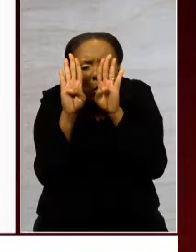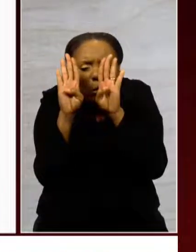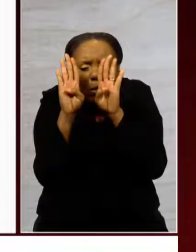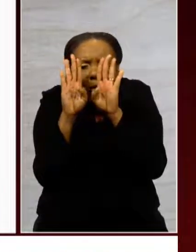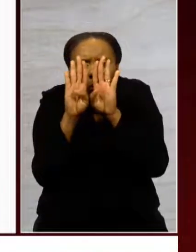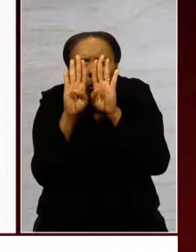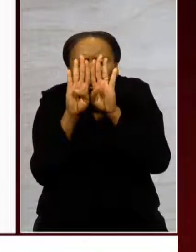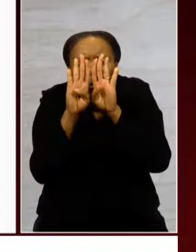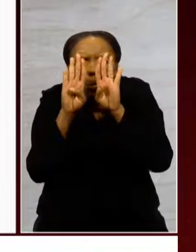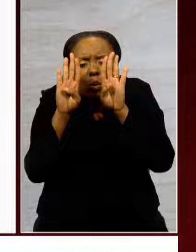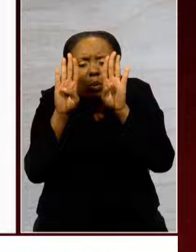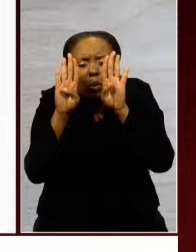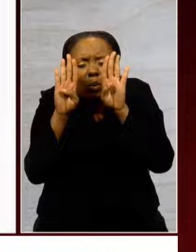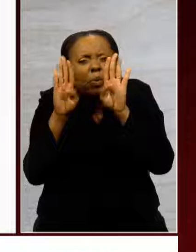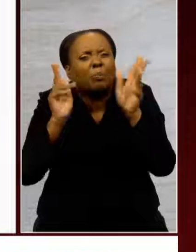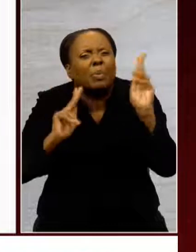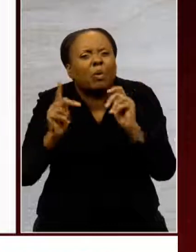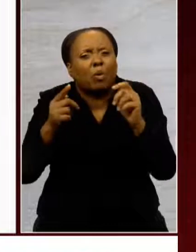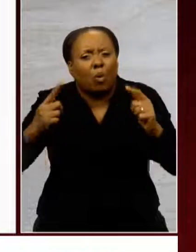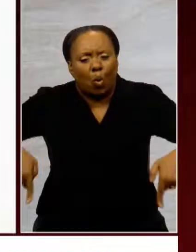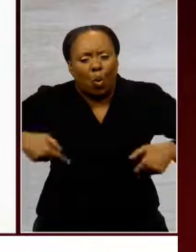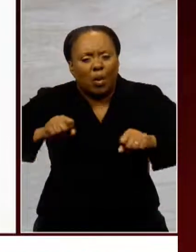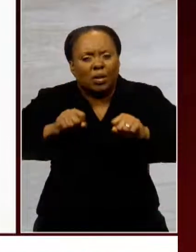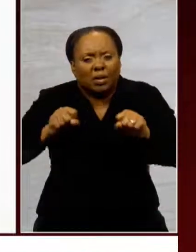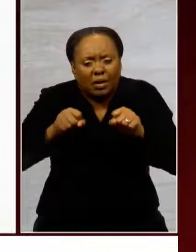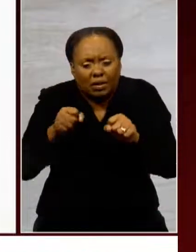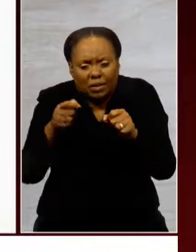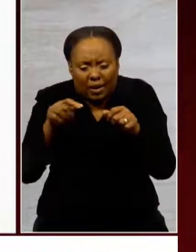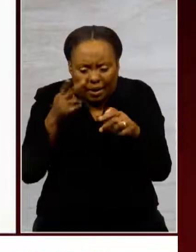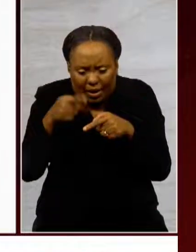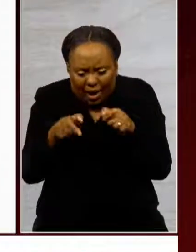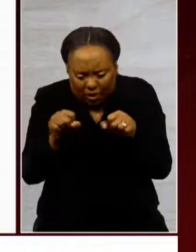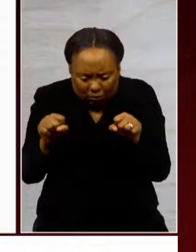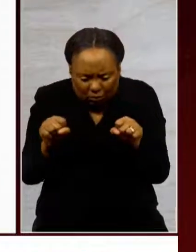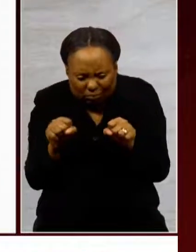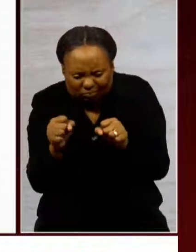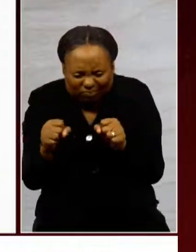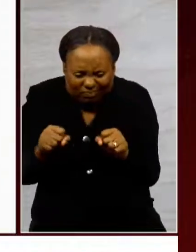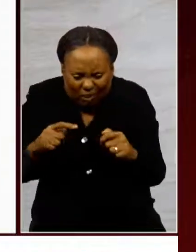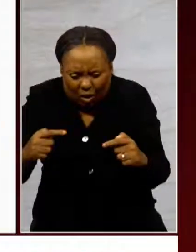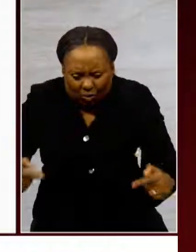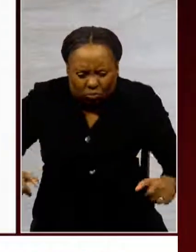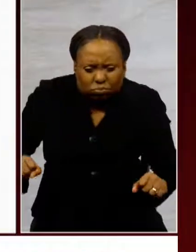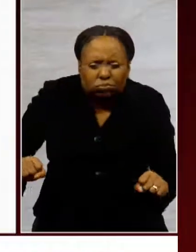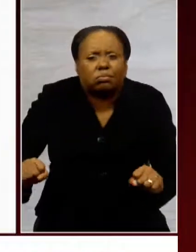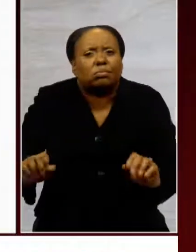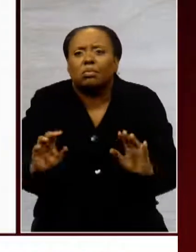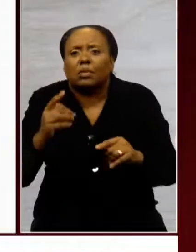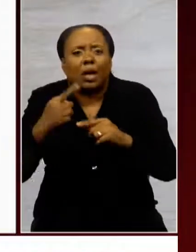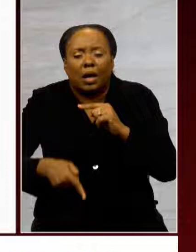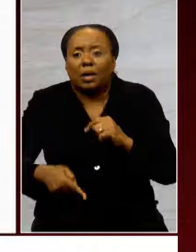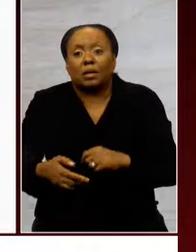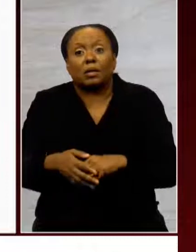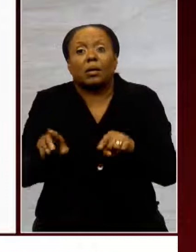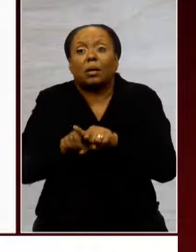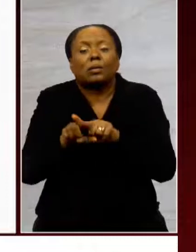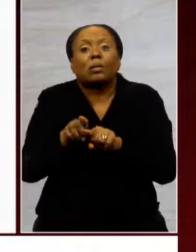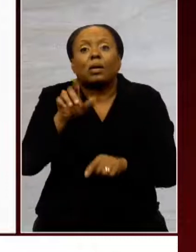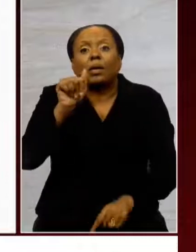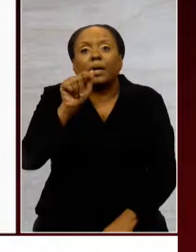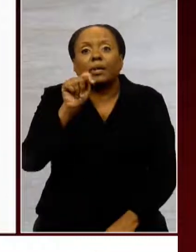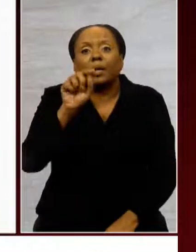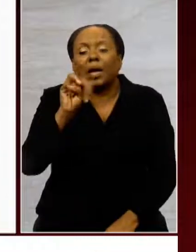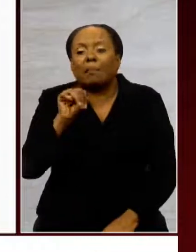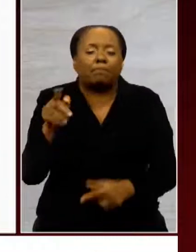them. Right. Even using the ATMs, for instance, the swiftness at which some of those machines